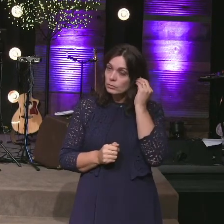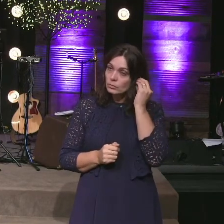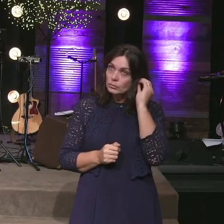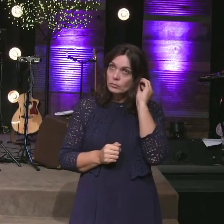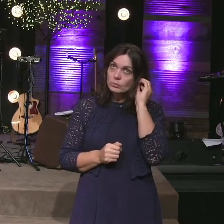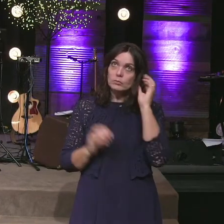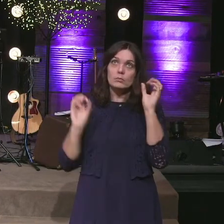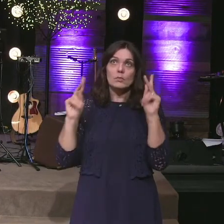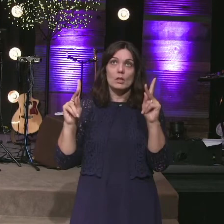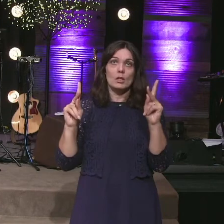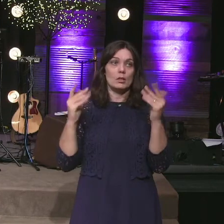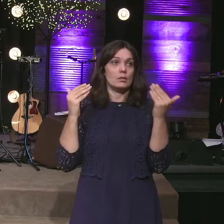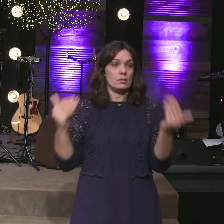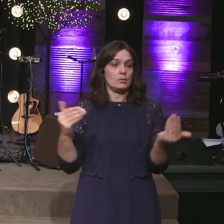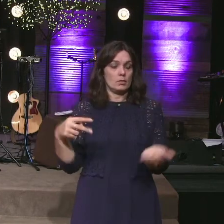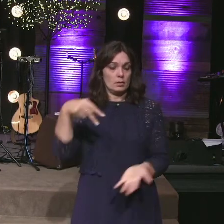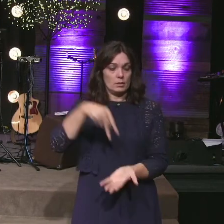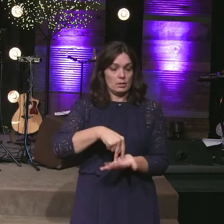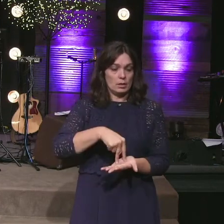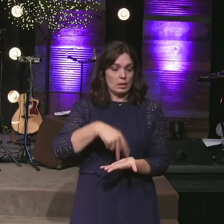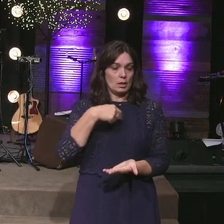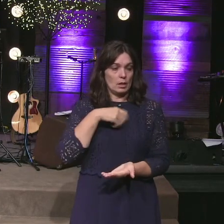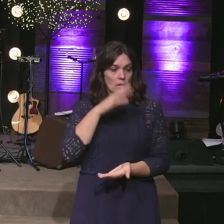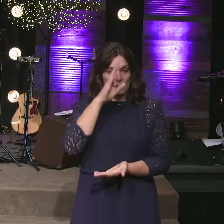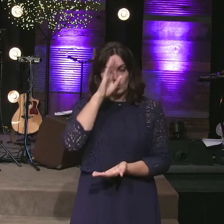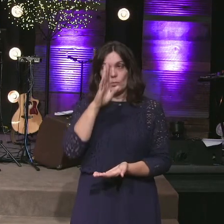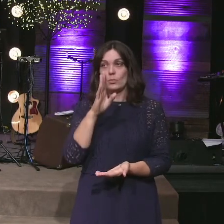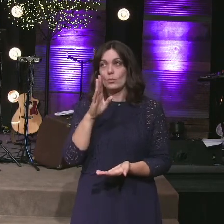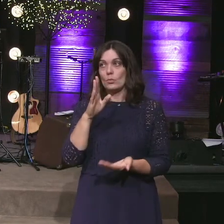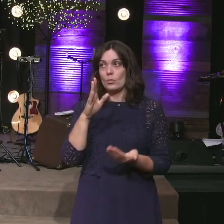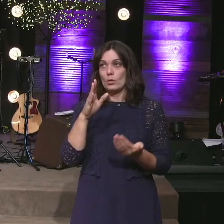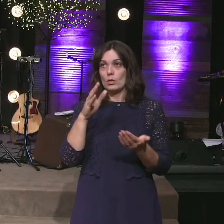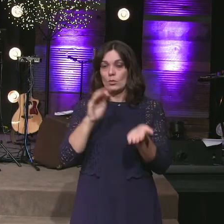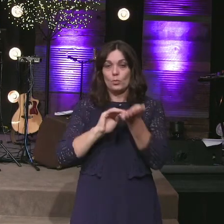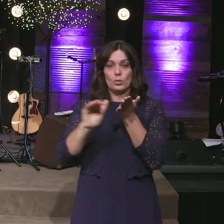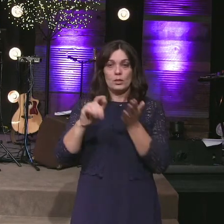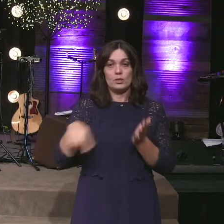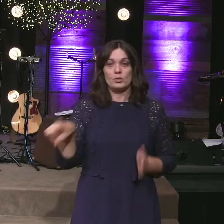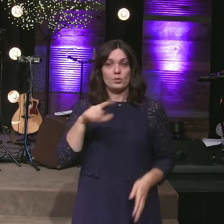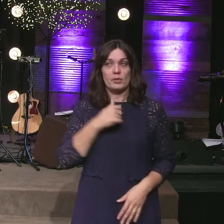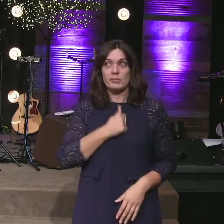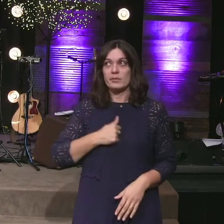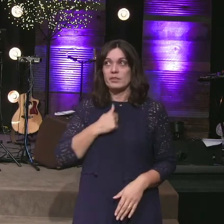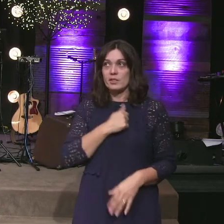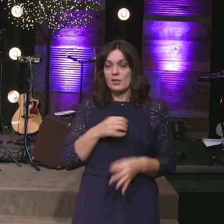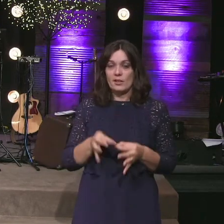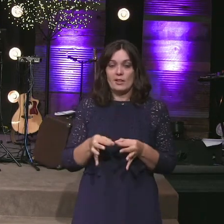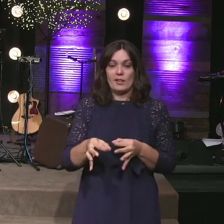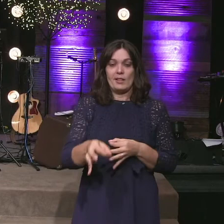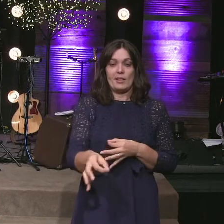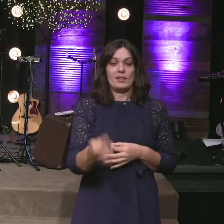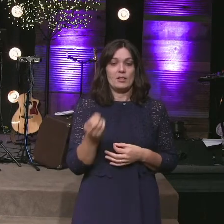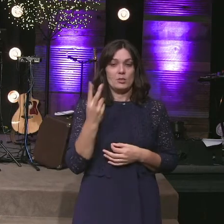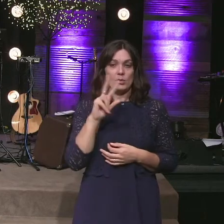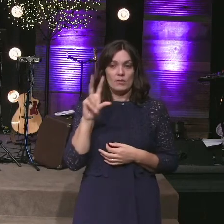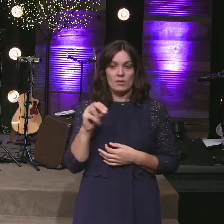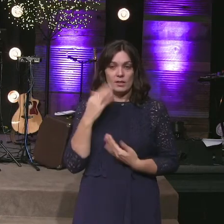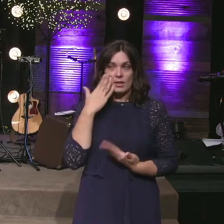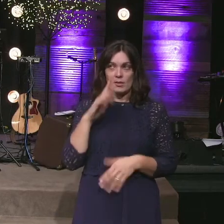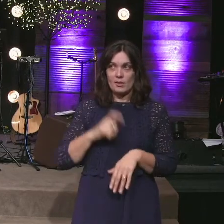Okay, why don't you stand to your feet and I will release you. I'm sorry that it's 12:30. I don't know how that happened.